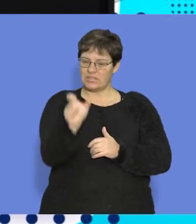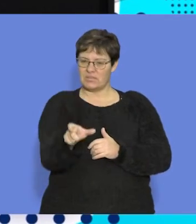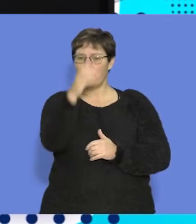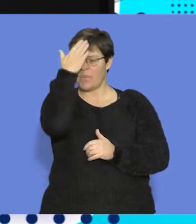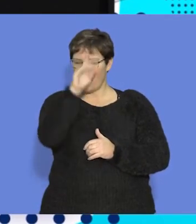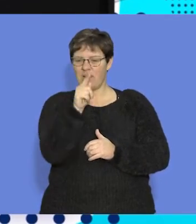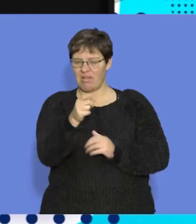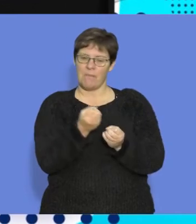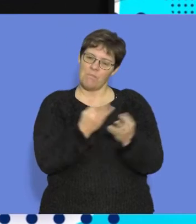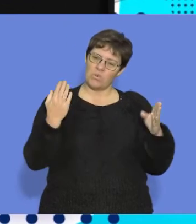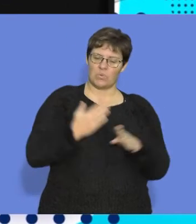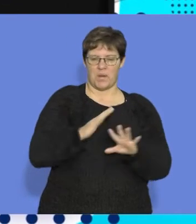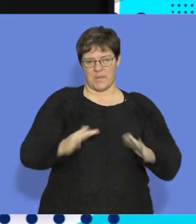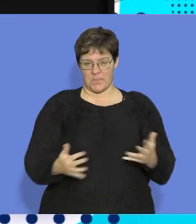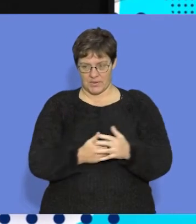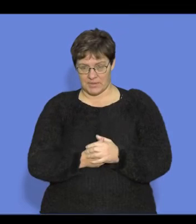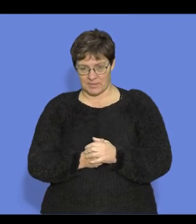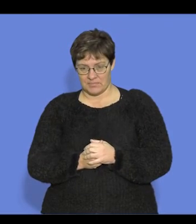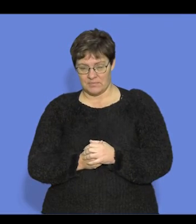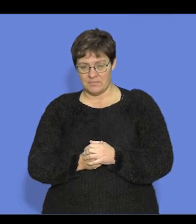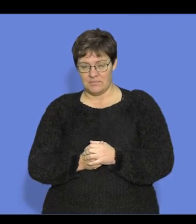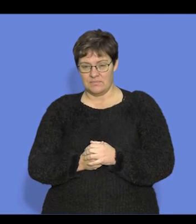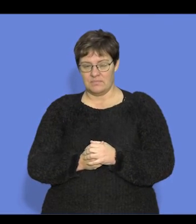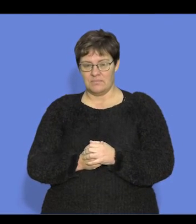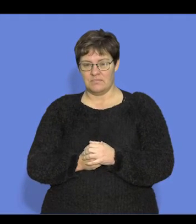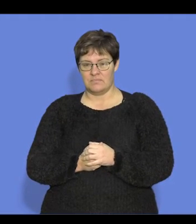should know how most of this works. So,